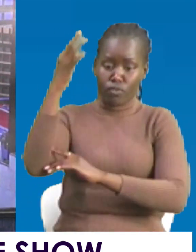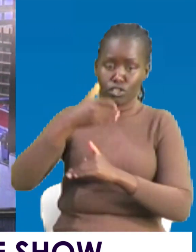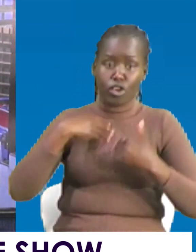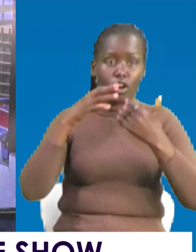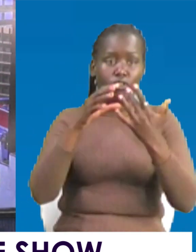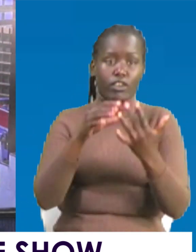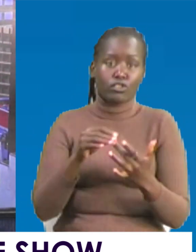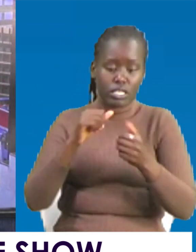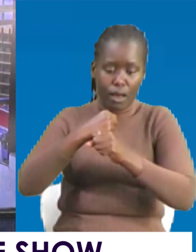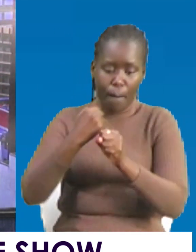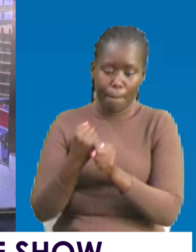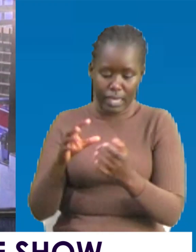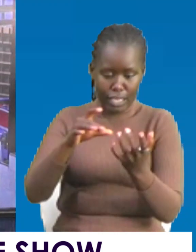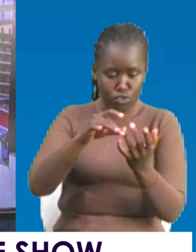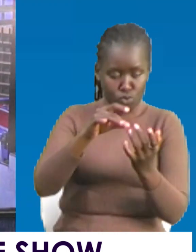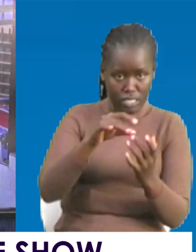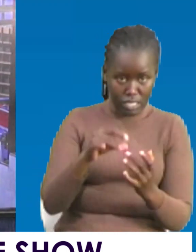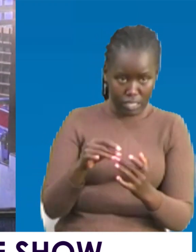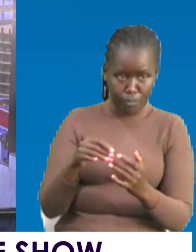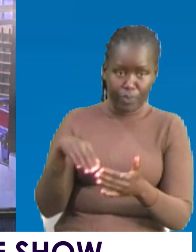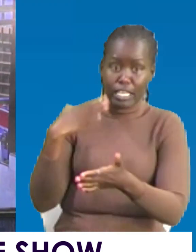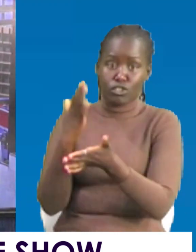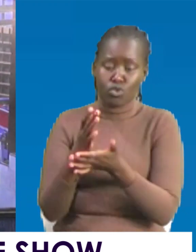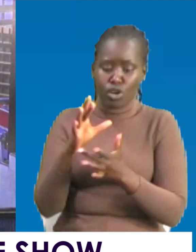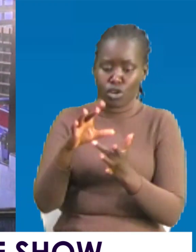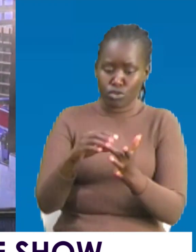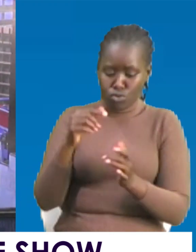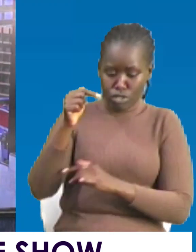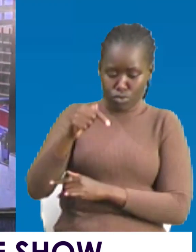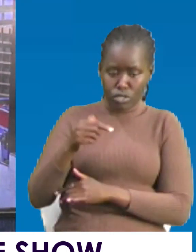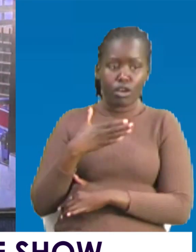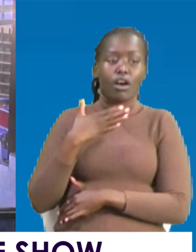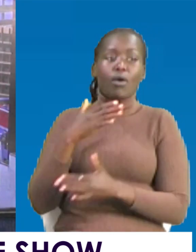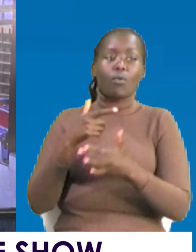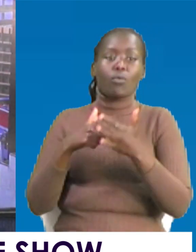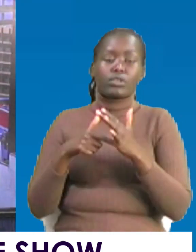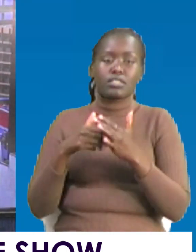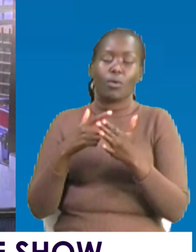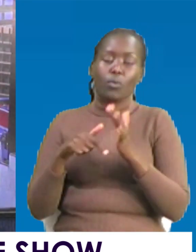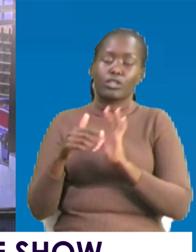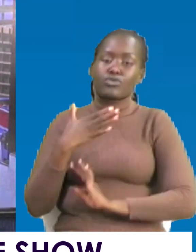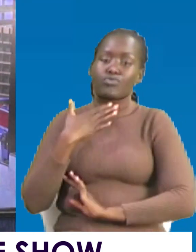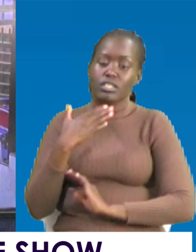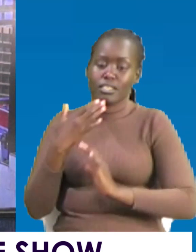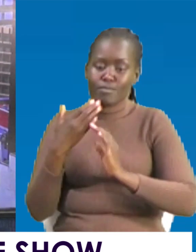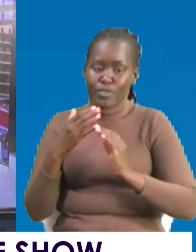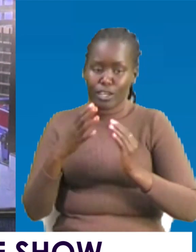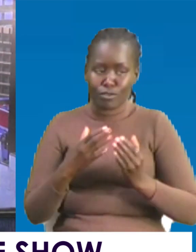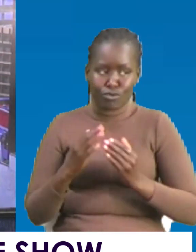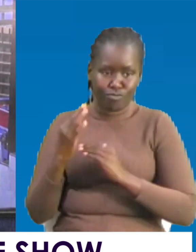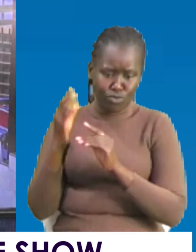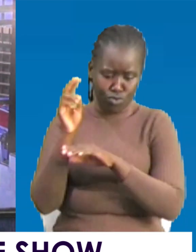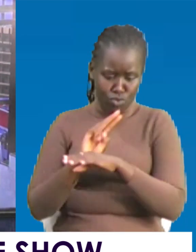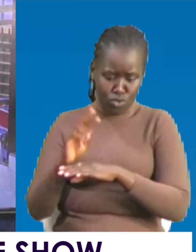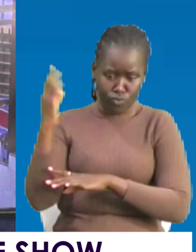choice. Making choices is a fact. Choose today what you need to carry into the future. Choose today. This is